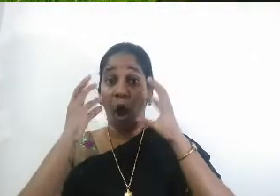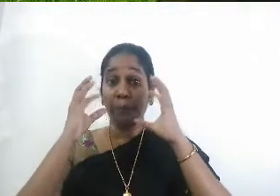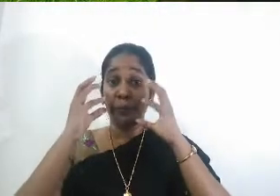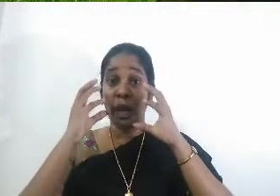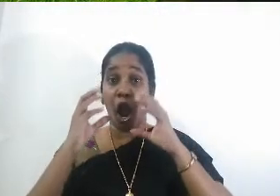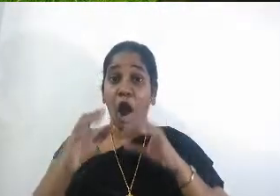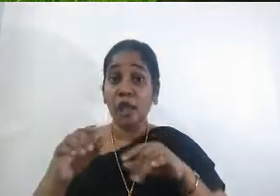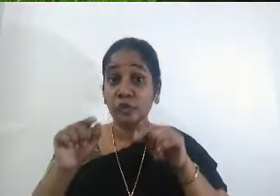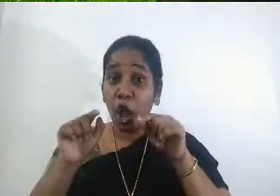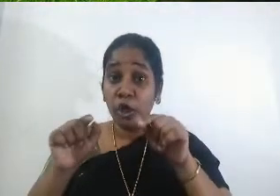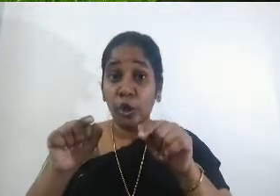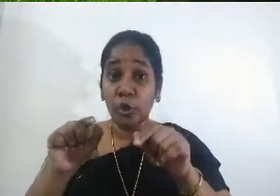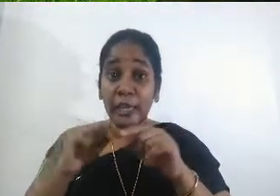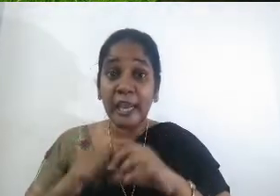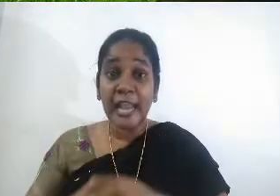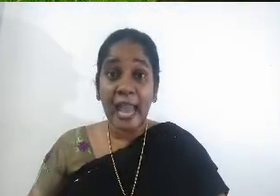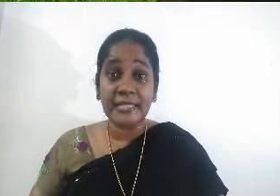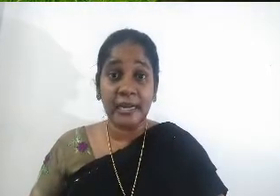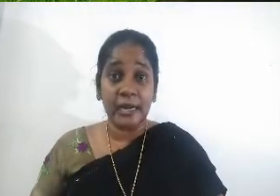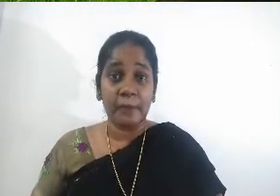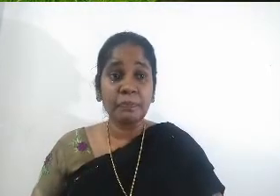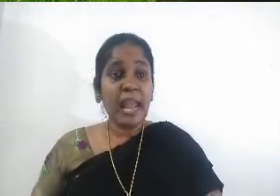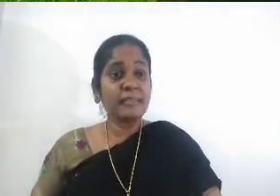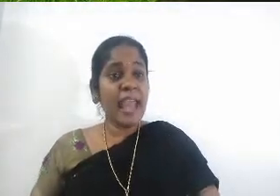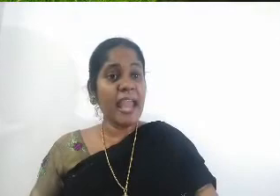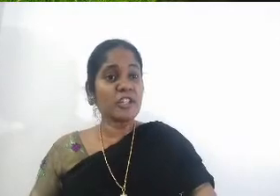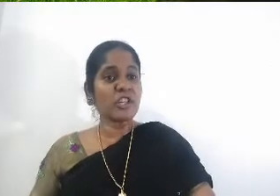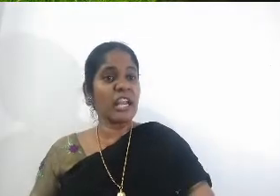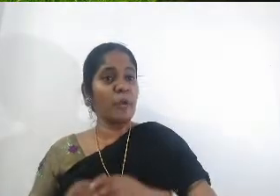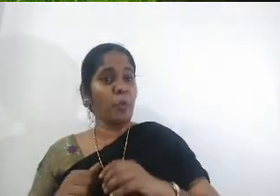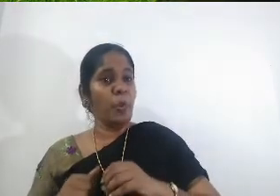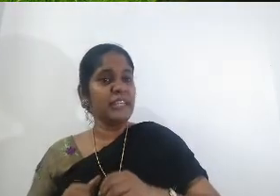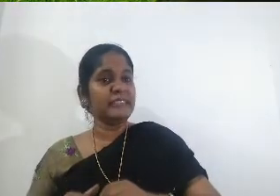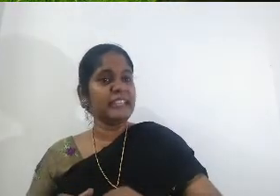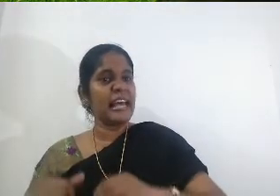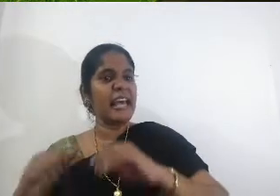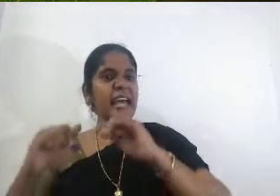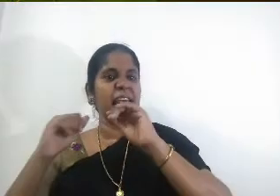and poppy eyes looking at her. Then she